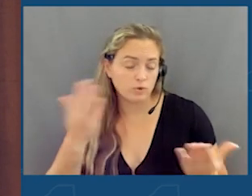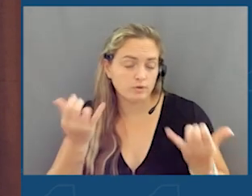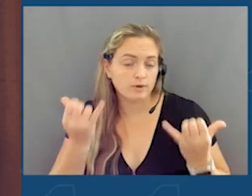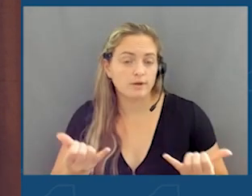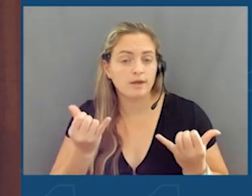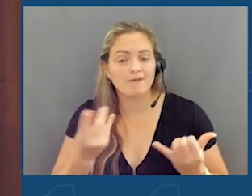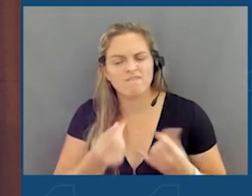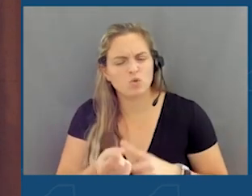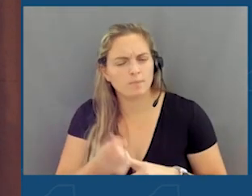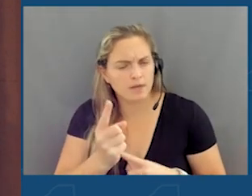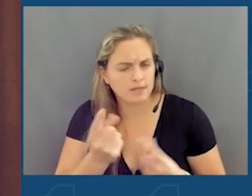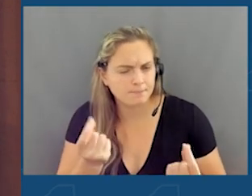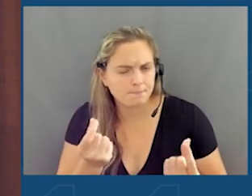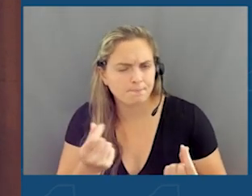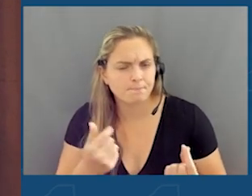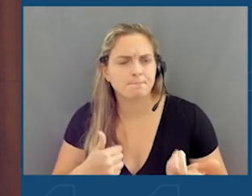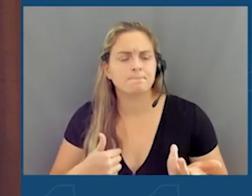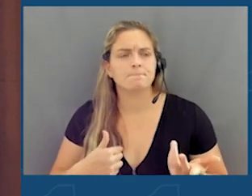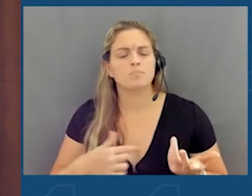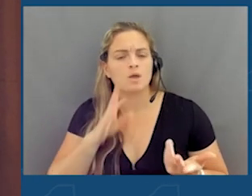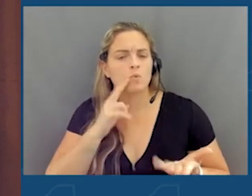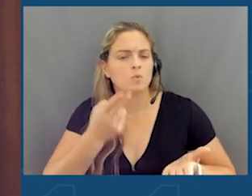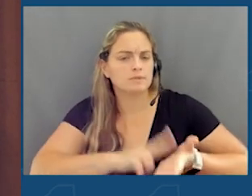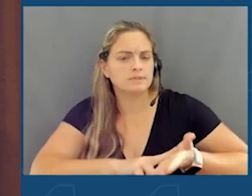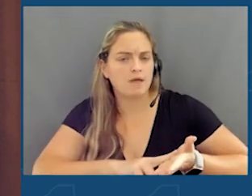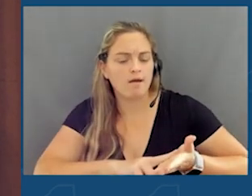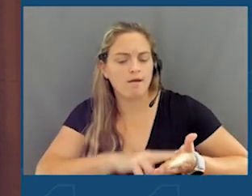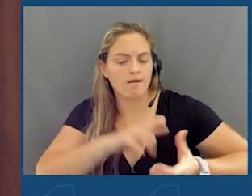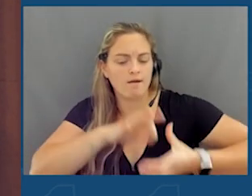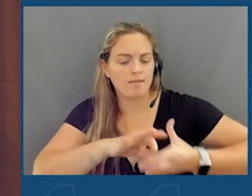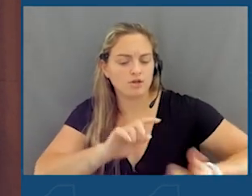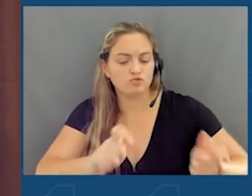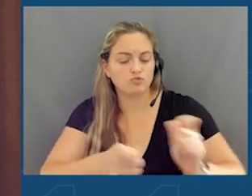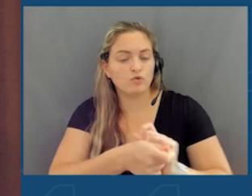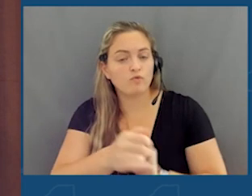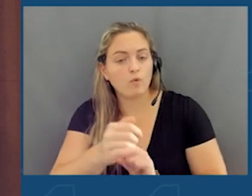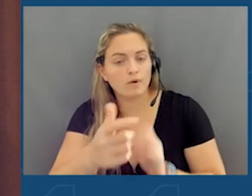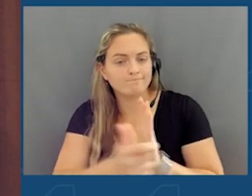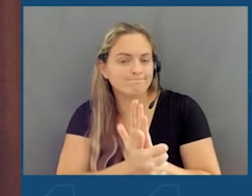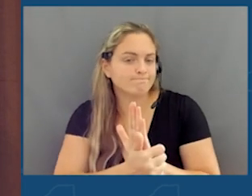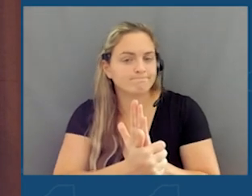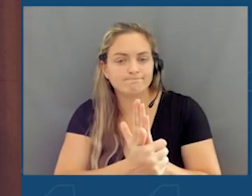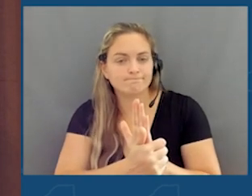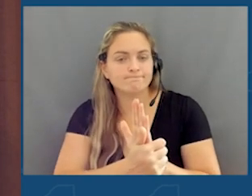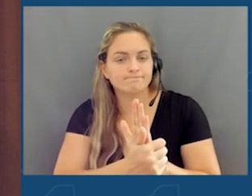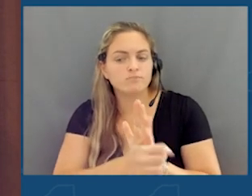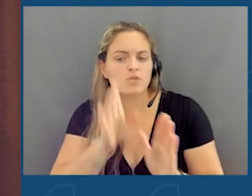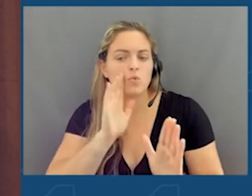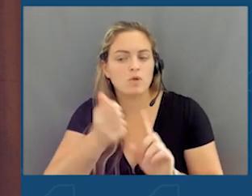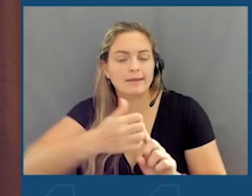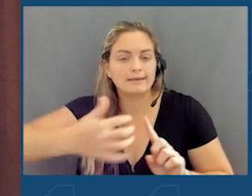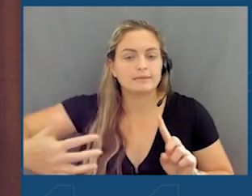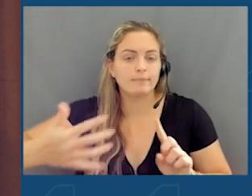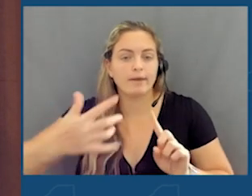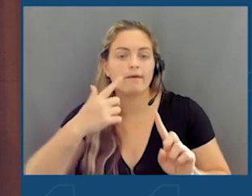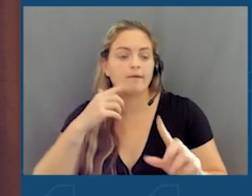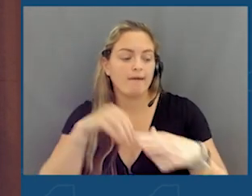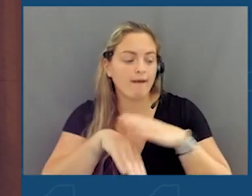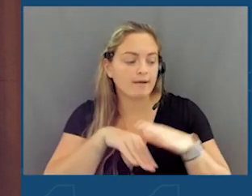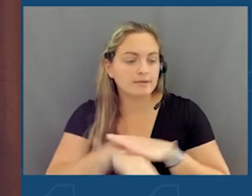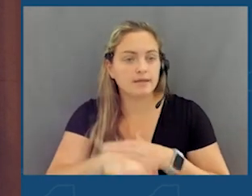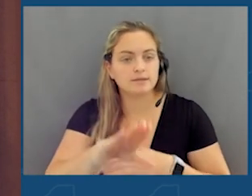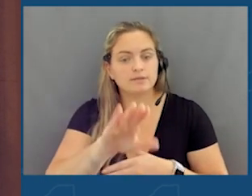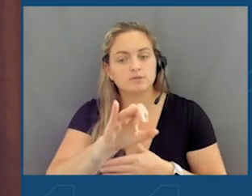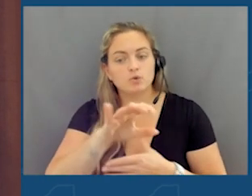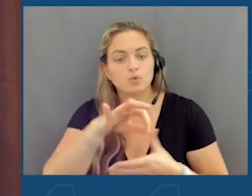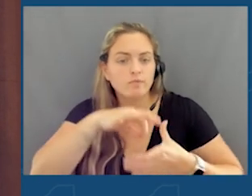few minutes, I'll be signing an election reform package that expands access to the ballot box for